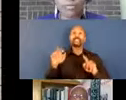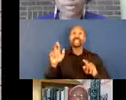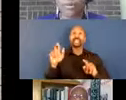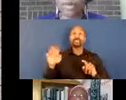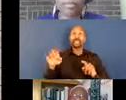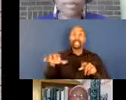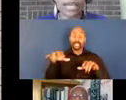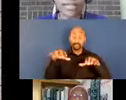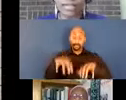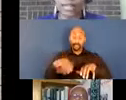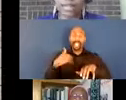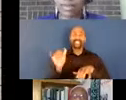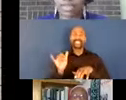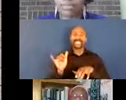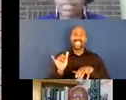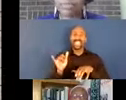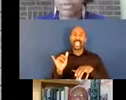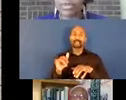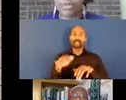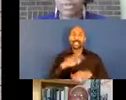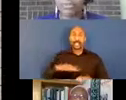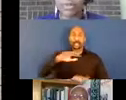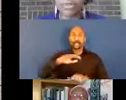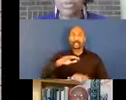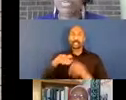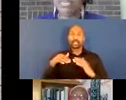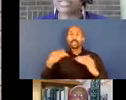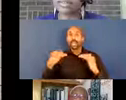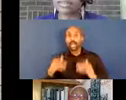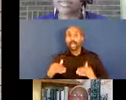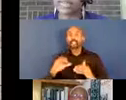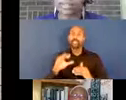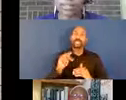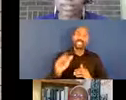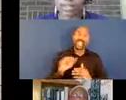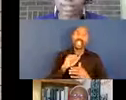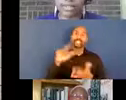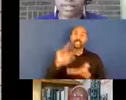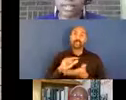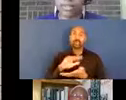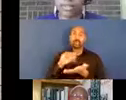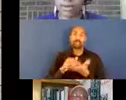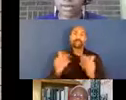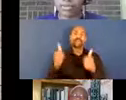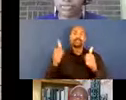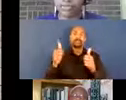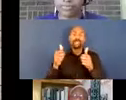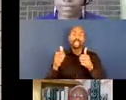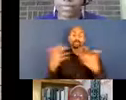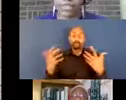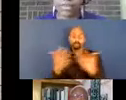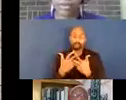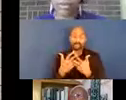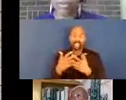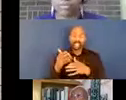lower, middle, and upper classes touch, where the space between two individuals shrinks with intimacy, end quote.